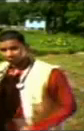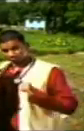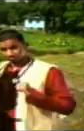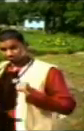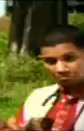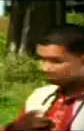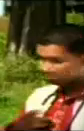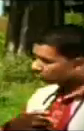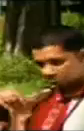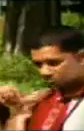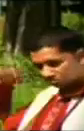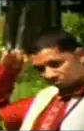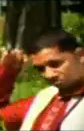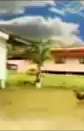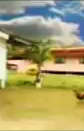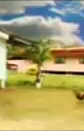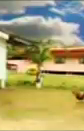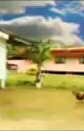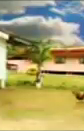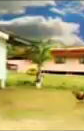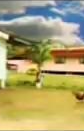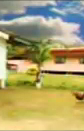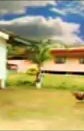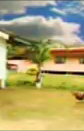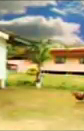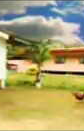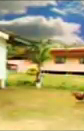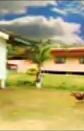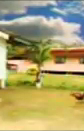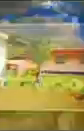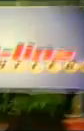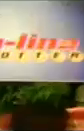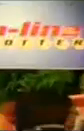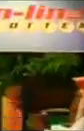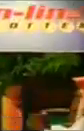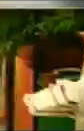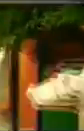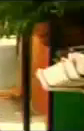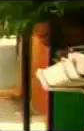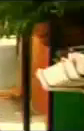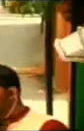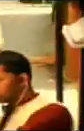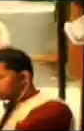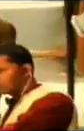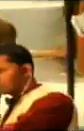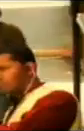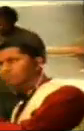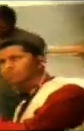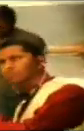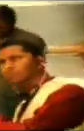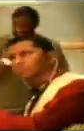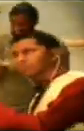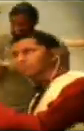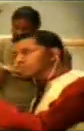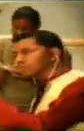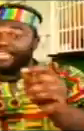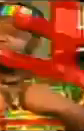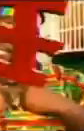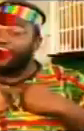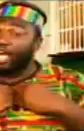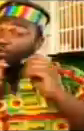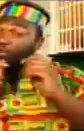a doctor like Raj, because in my country, that is what we will do. You know he gone by the playway book and play sheep for 15